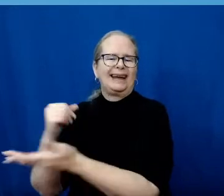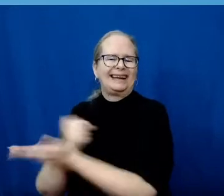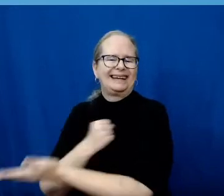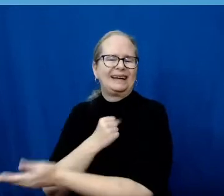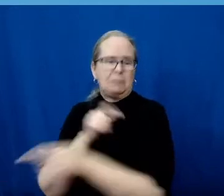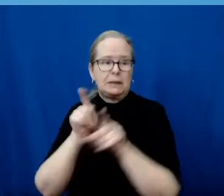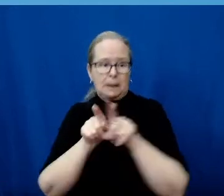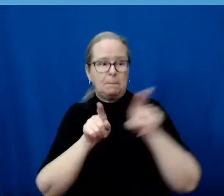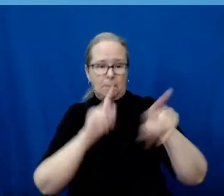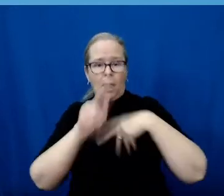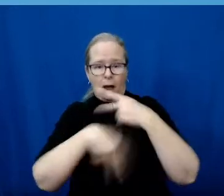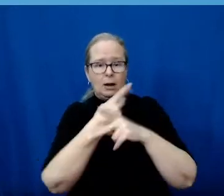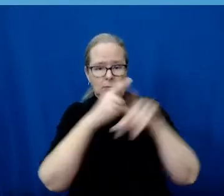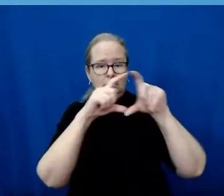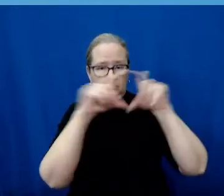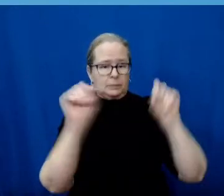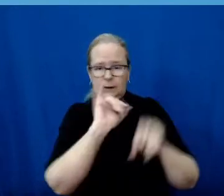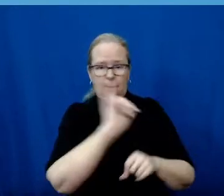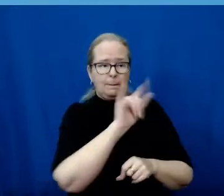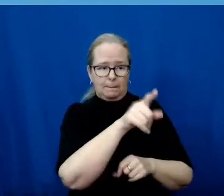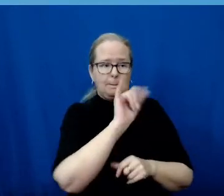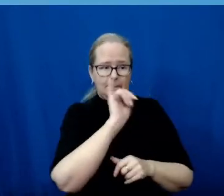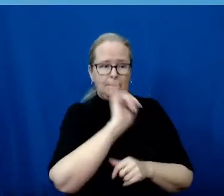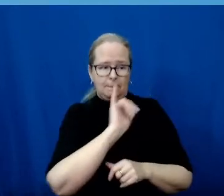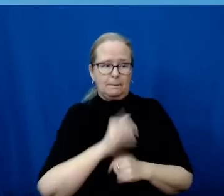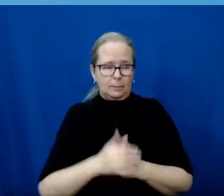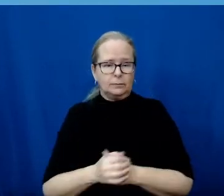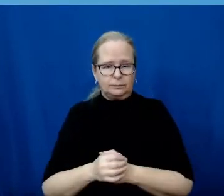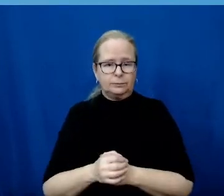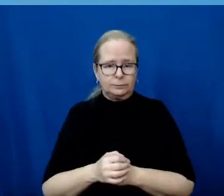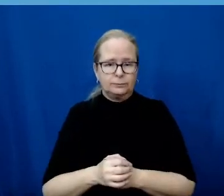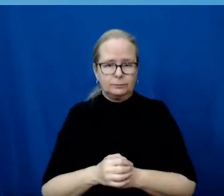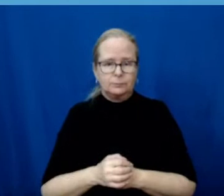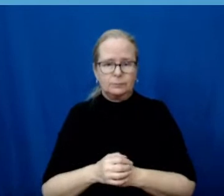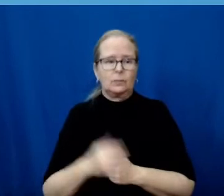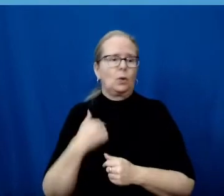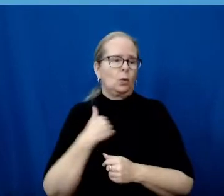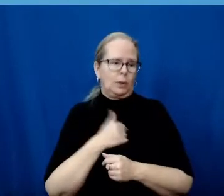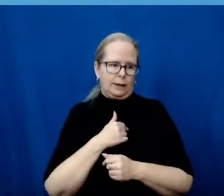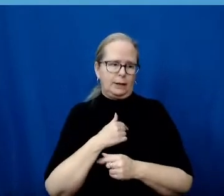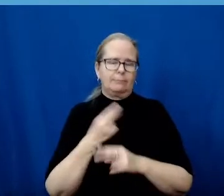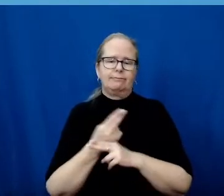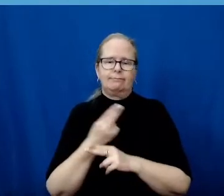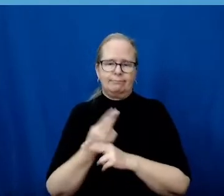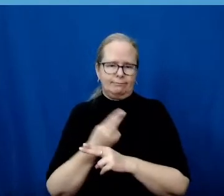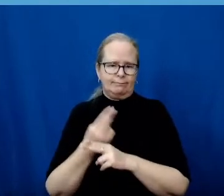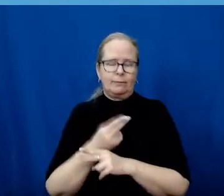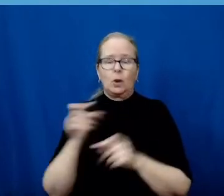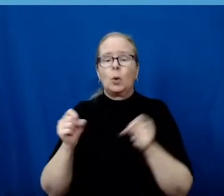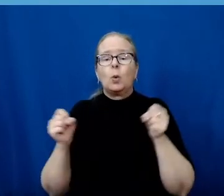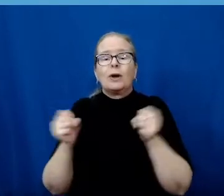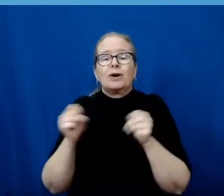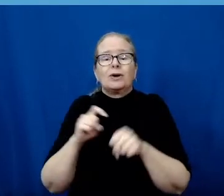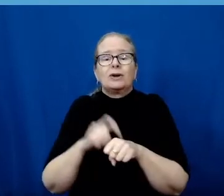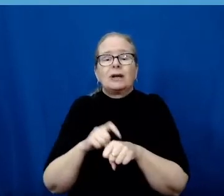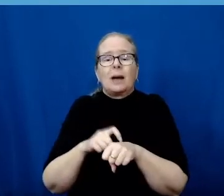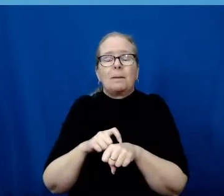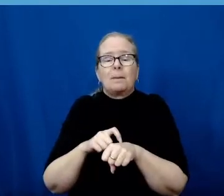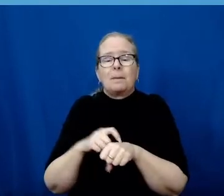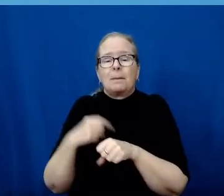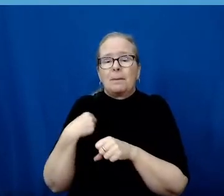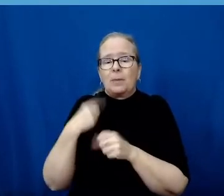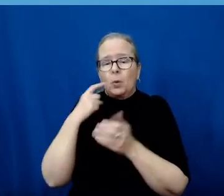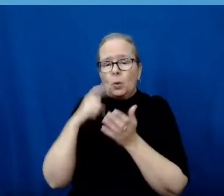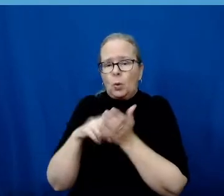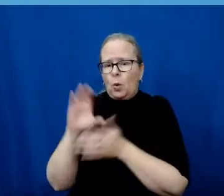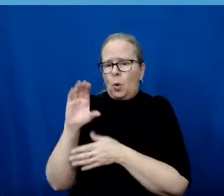Yeah, we use that as well. I find in the winter, the CO2 tends to stay a little lower. I don't know, Robert, if the